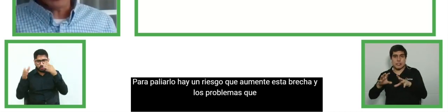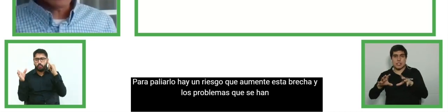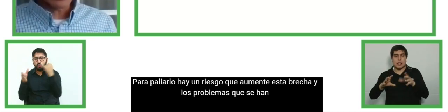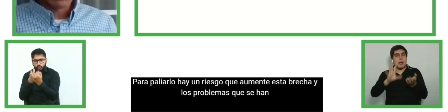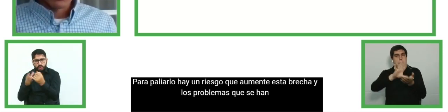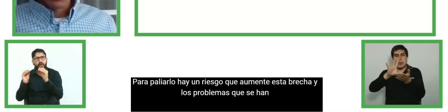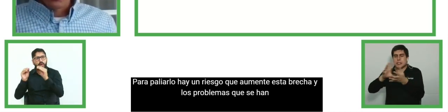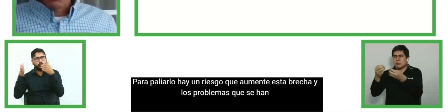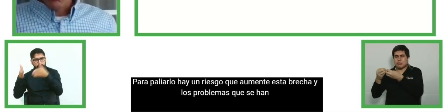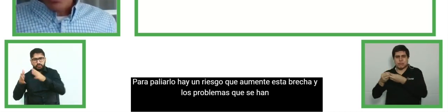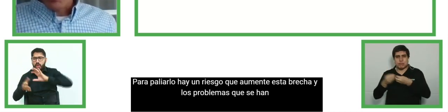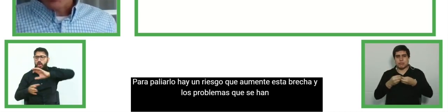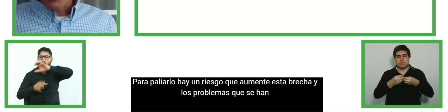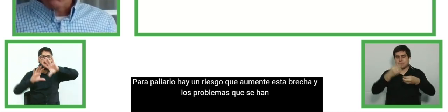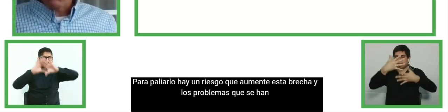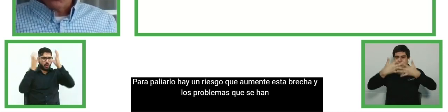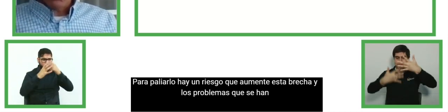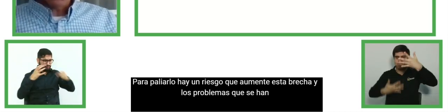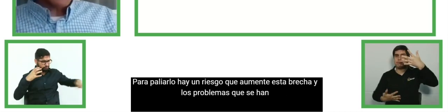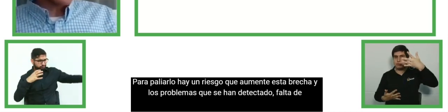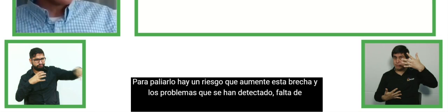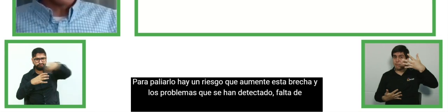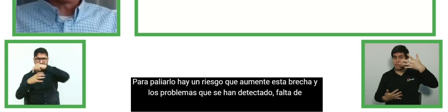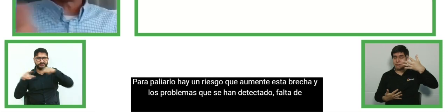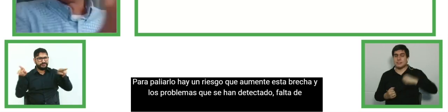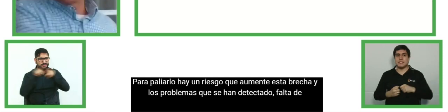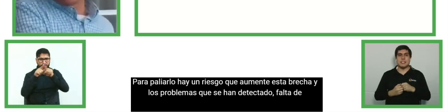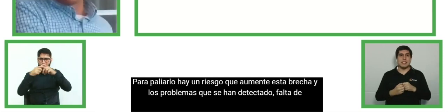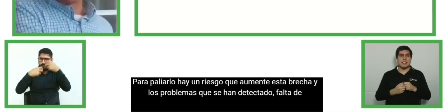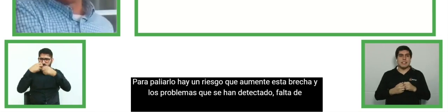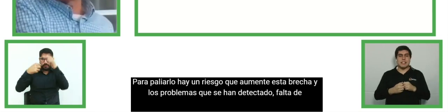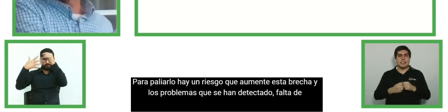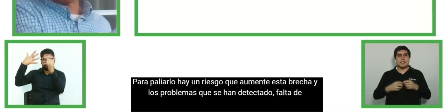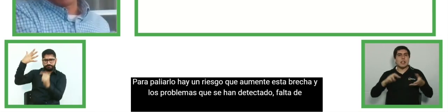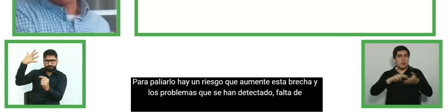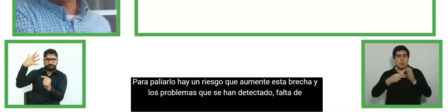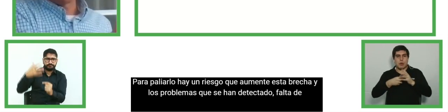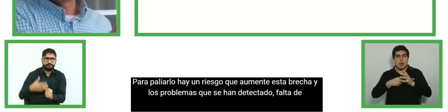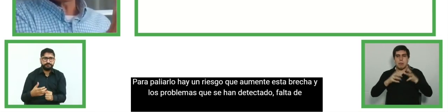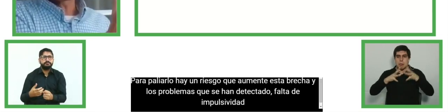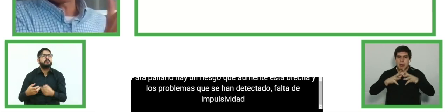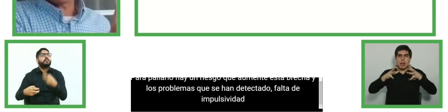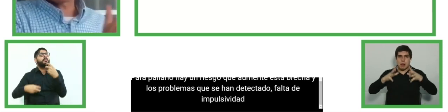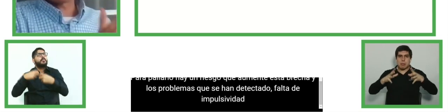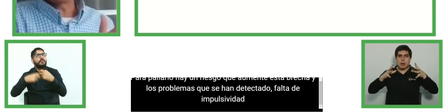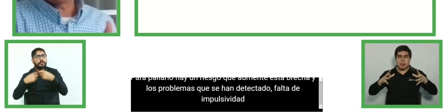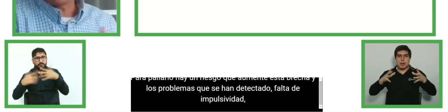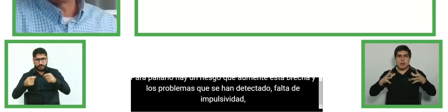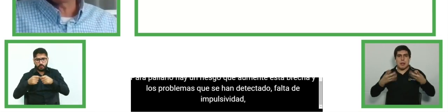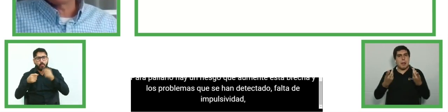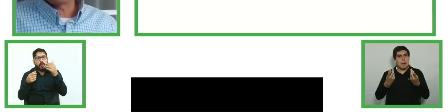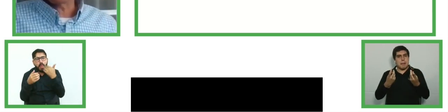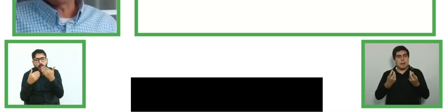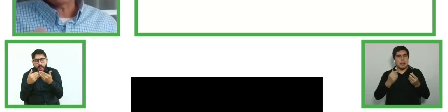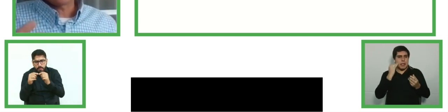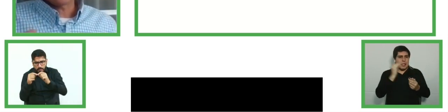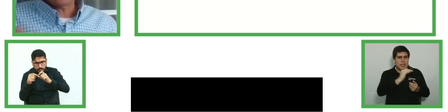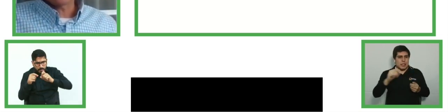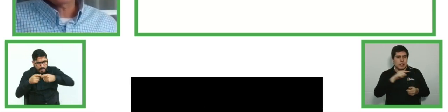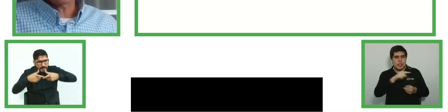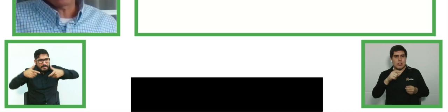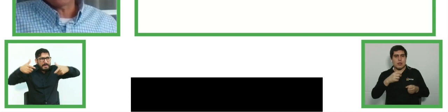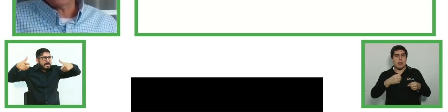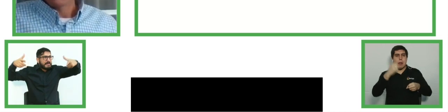countries, this is even more stressed, and it can become a step back,